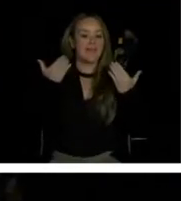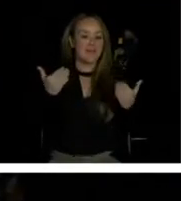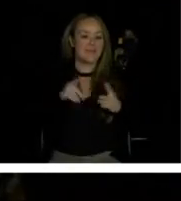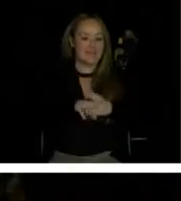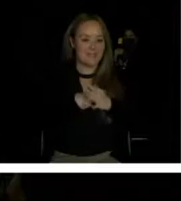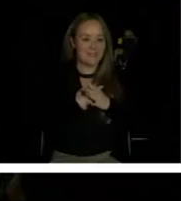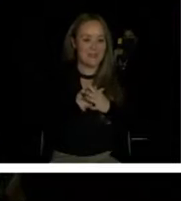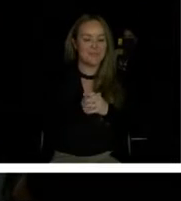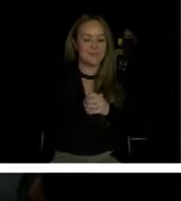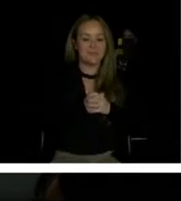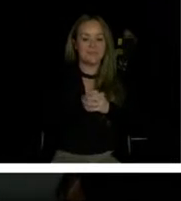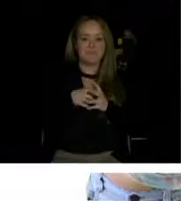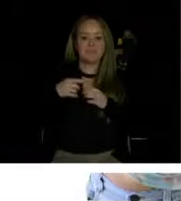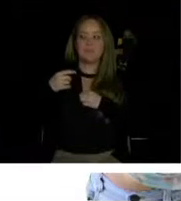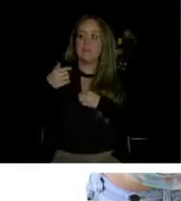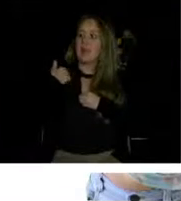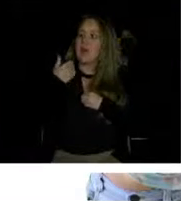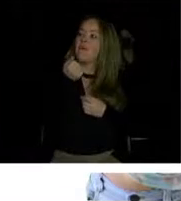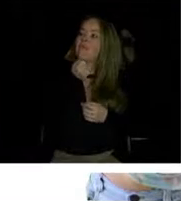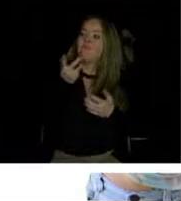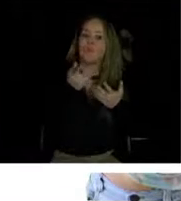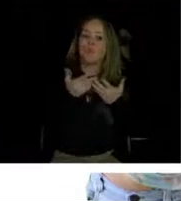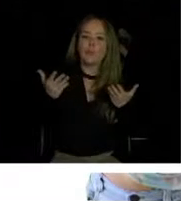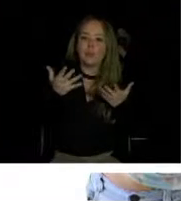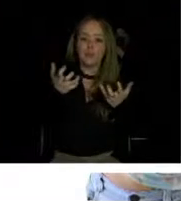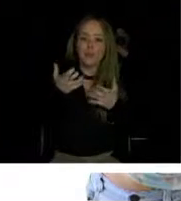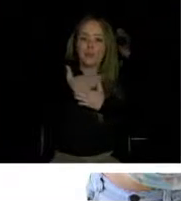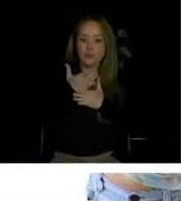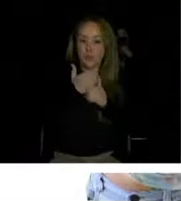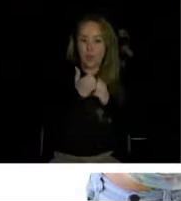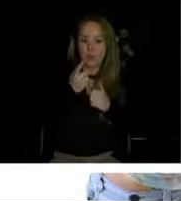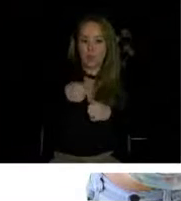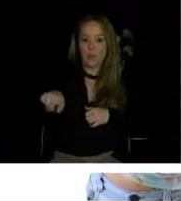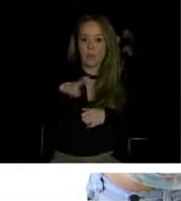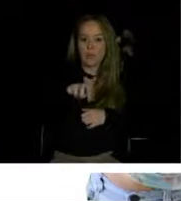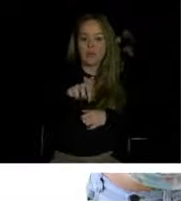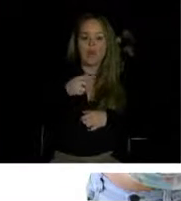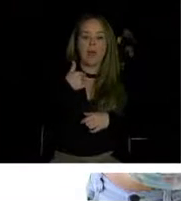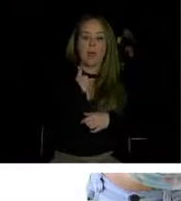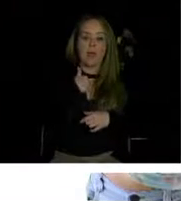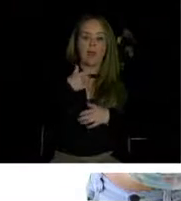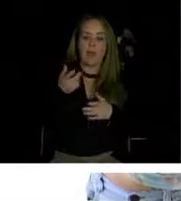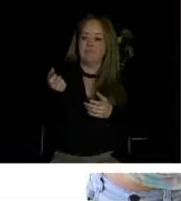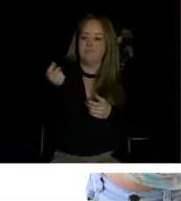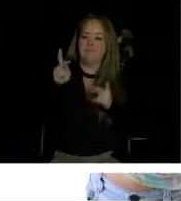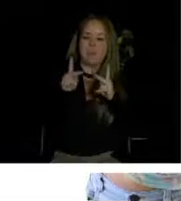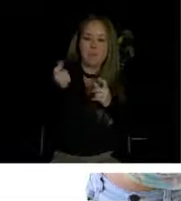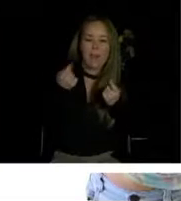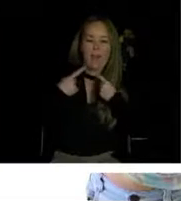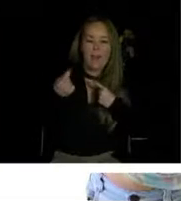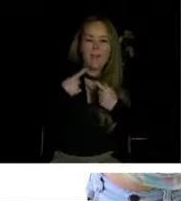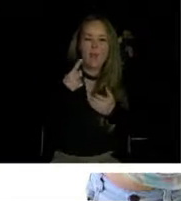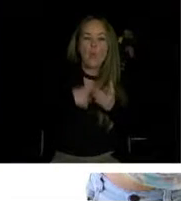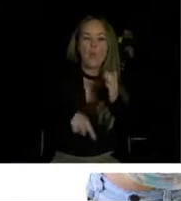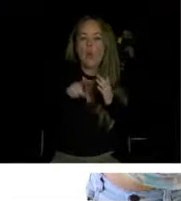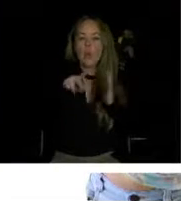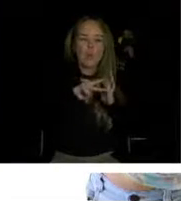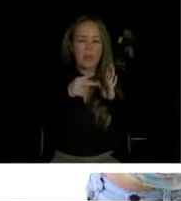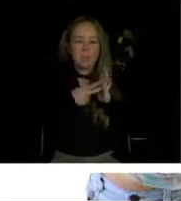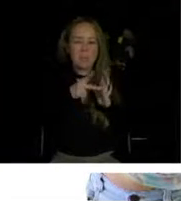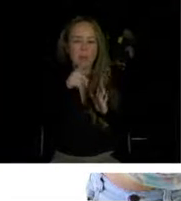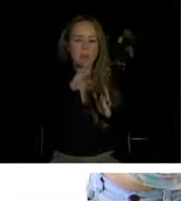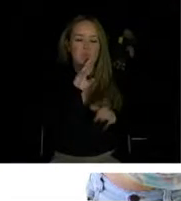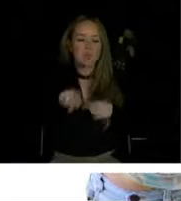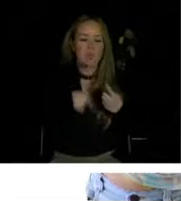started. I have a few things to share with you. So I've been asked the question, what is it that you really mean when you